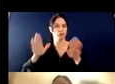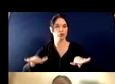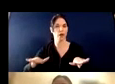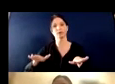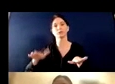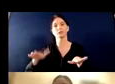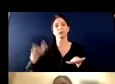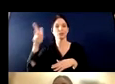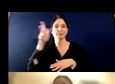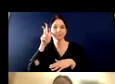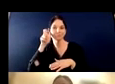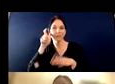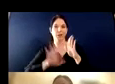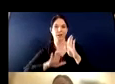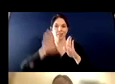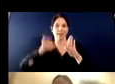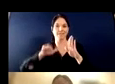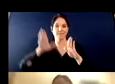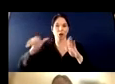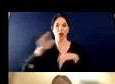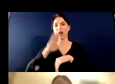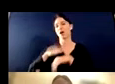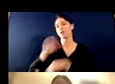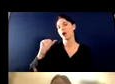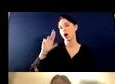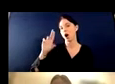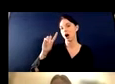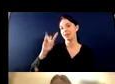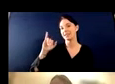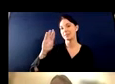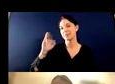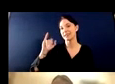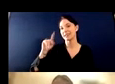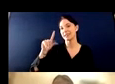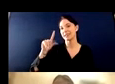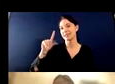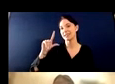audibility. And audibility is what they can hear.